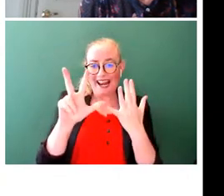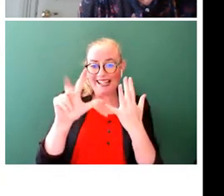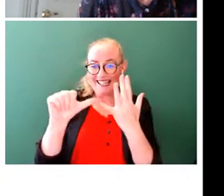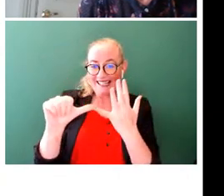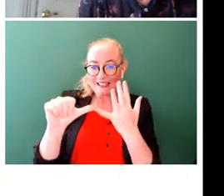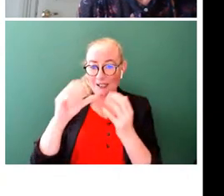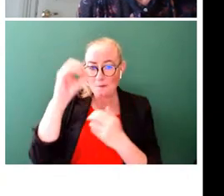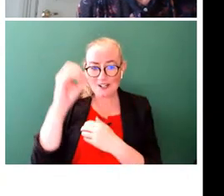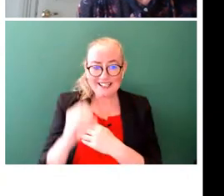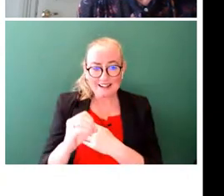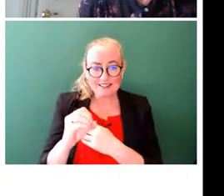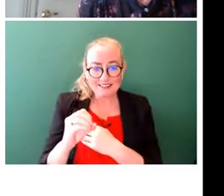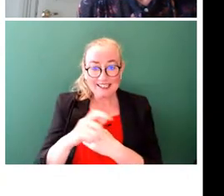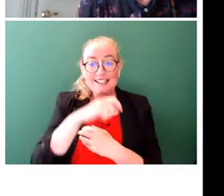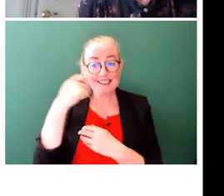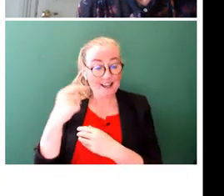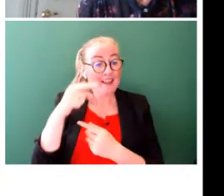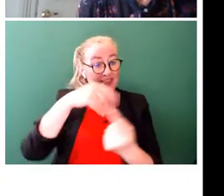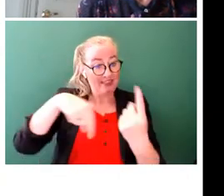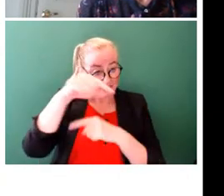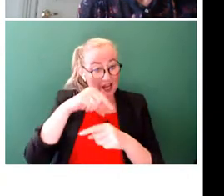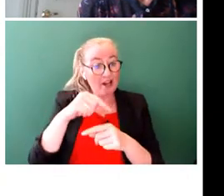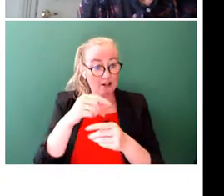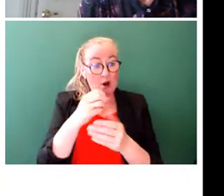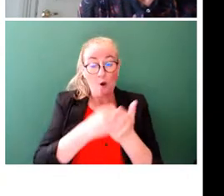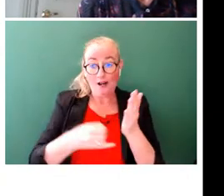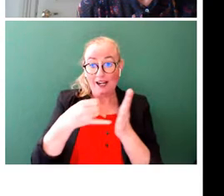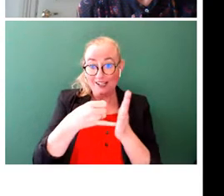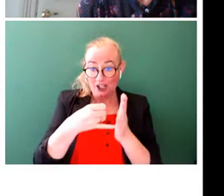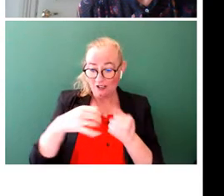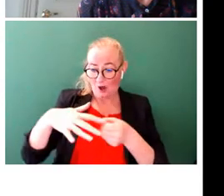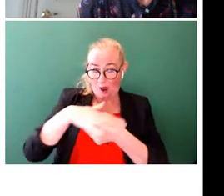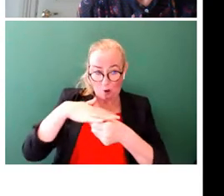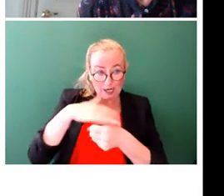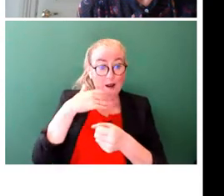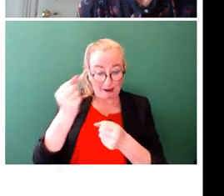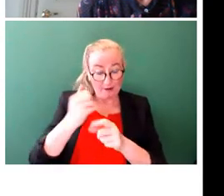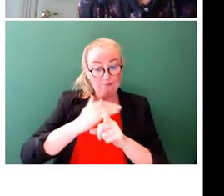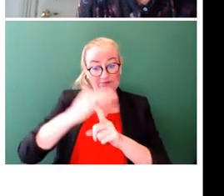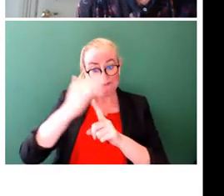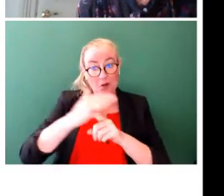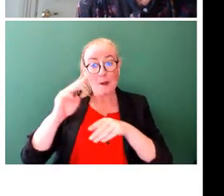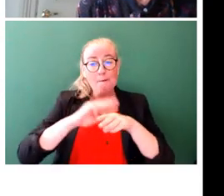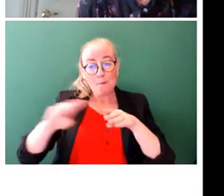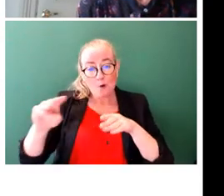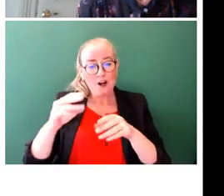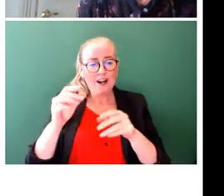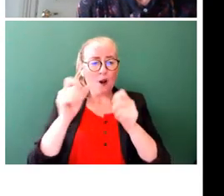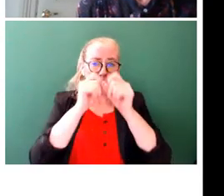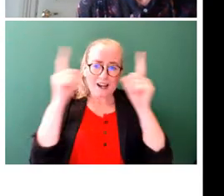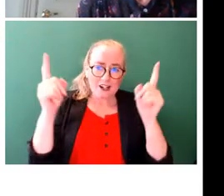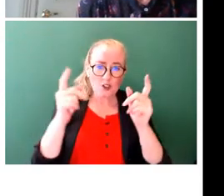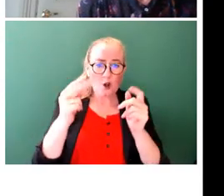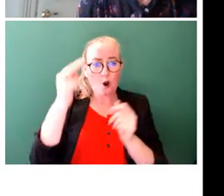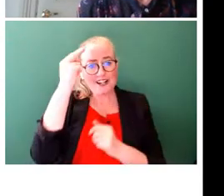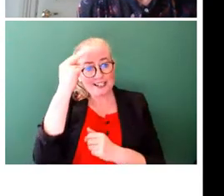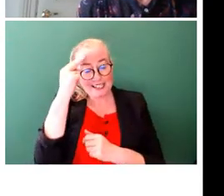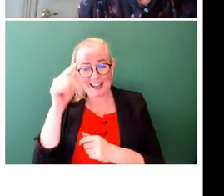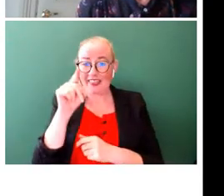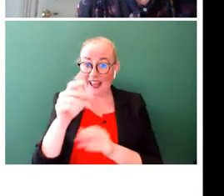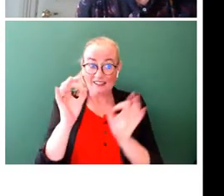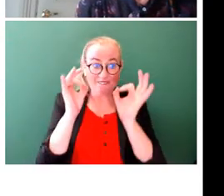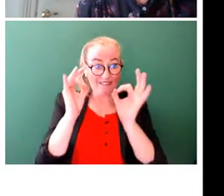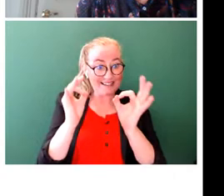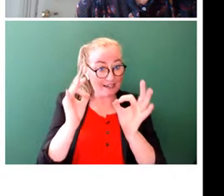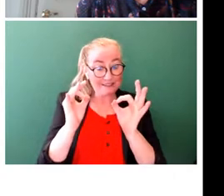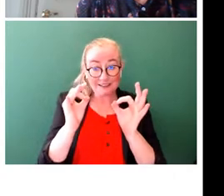86% felt that in their organizations and wider networks, they had increased awareness and understanding. So this is a fantastic step in order